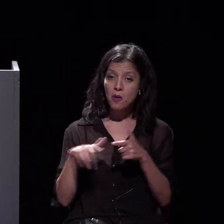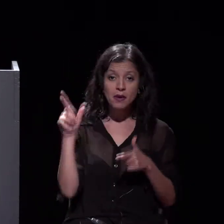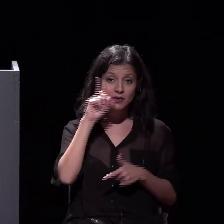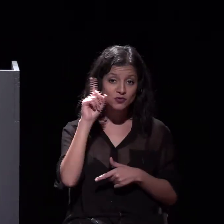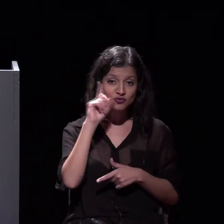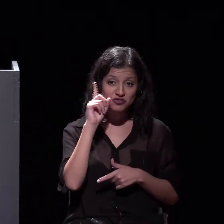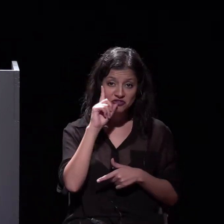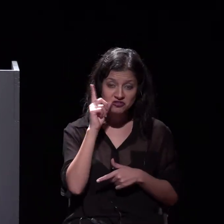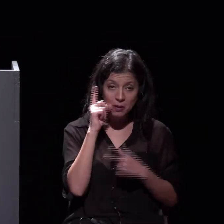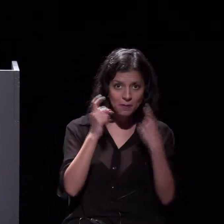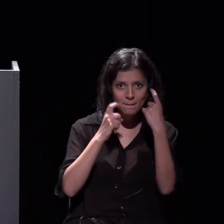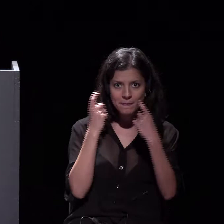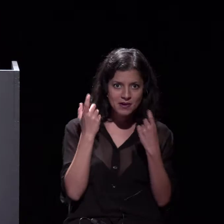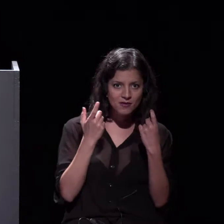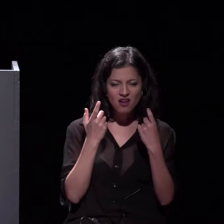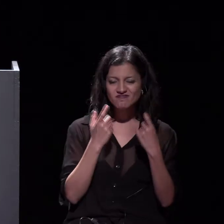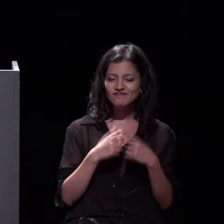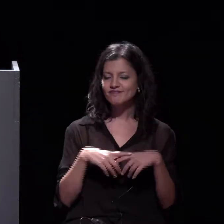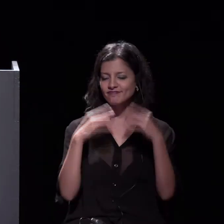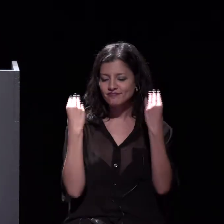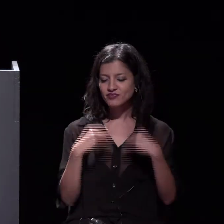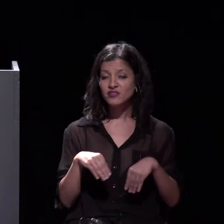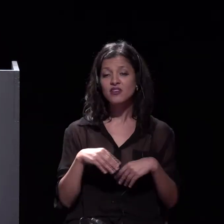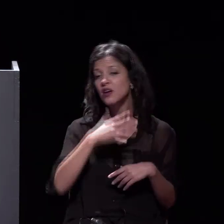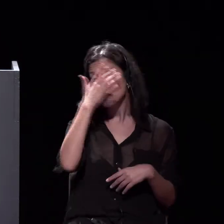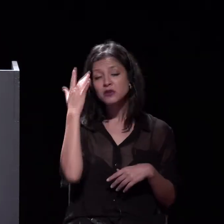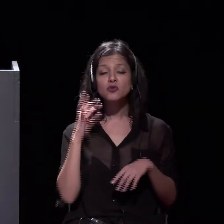just purchasing agents for the rich.